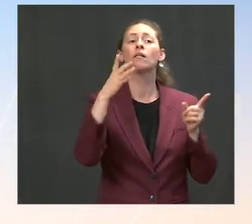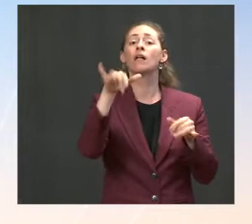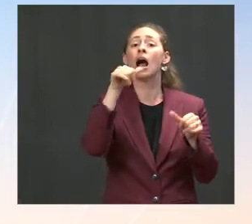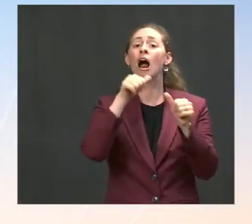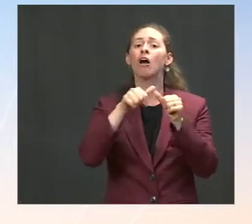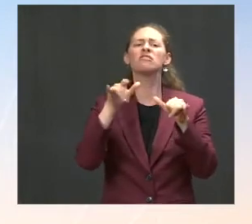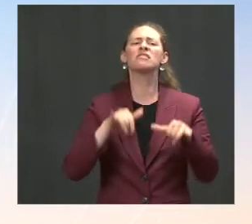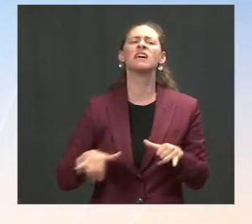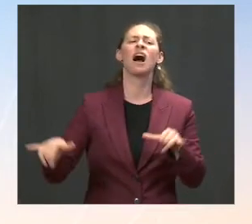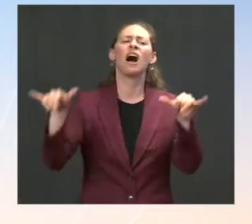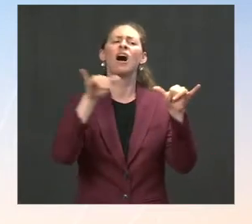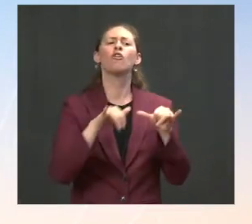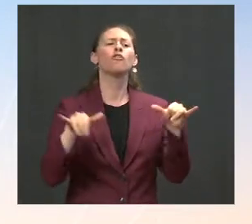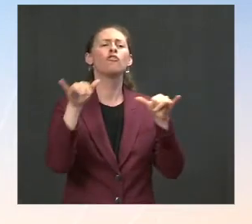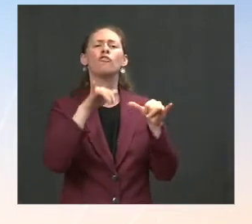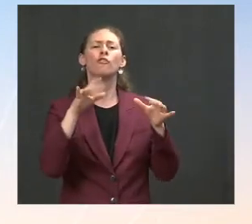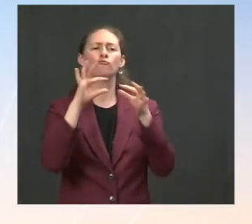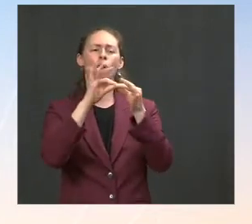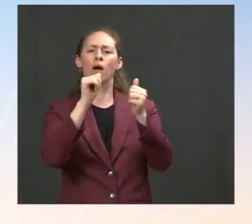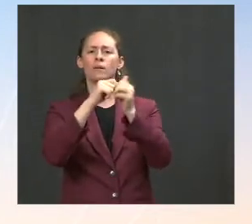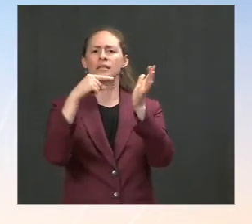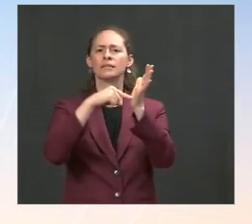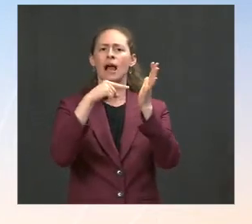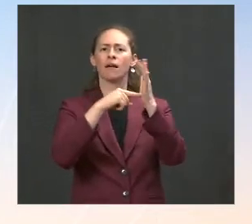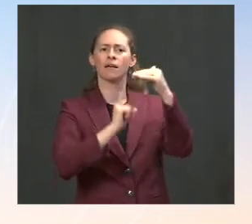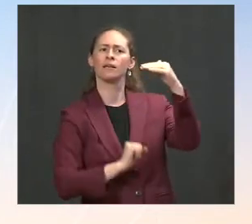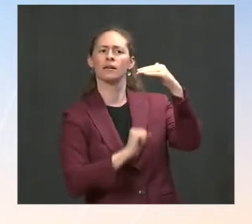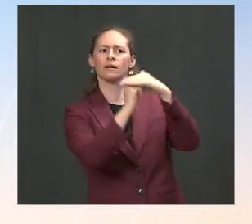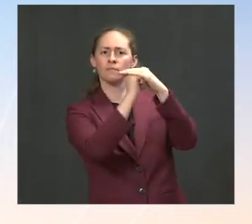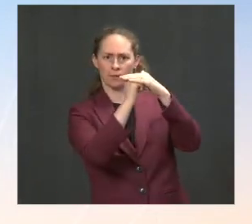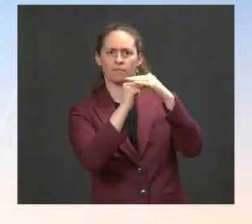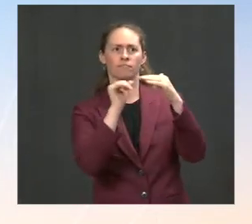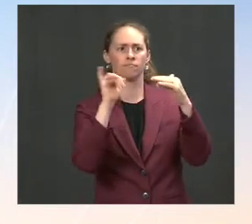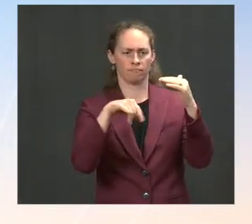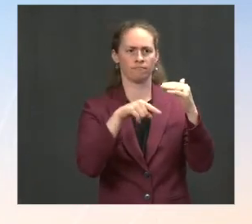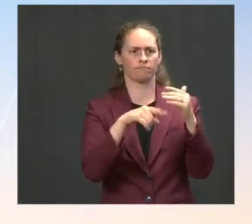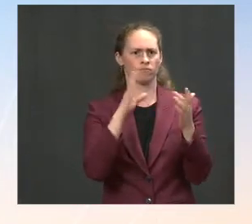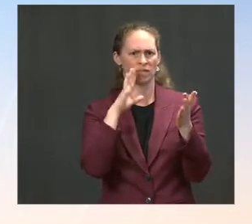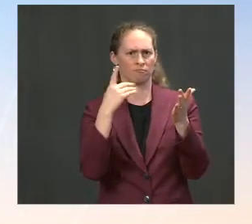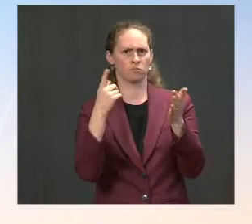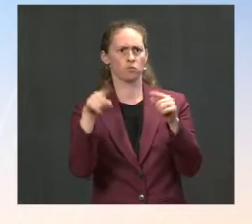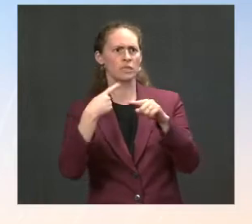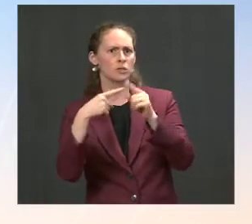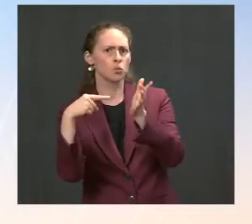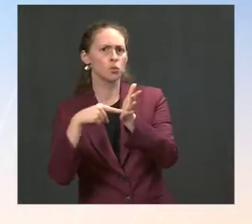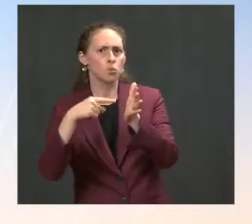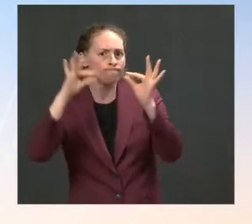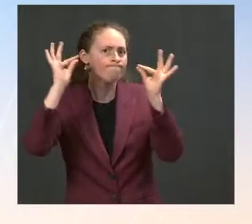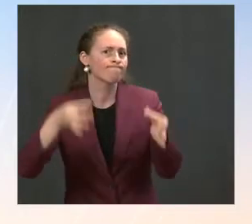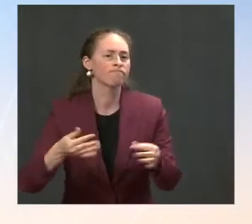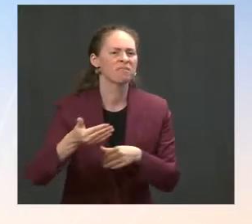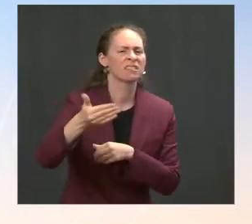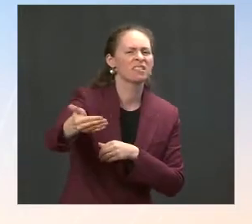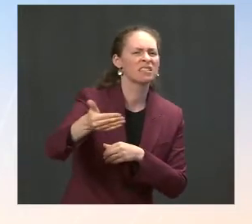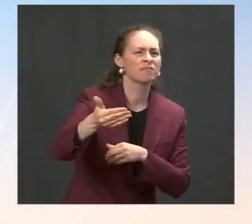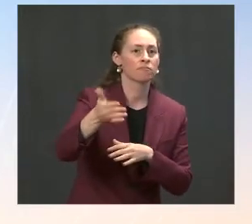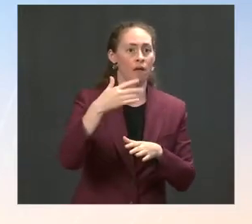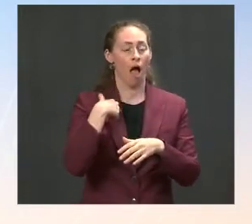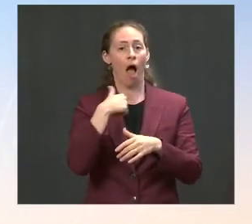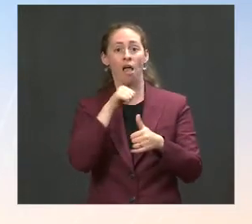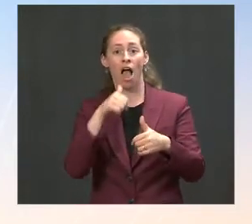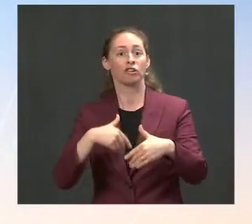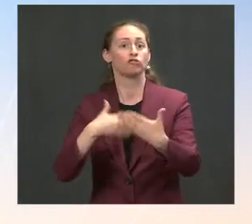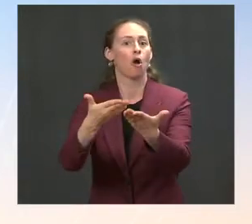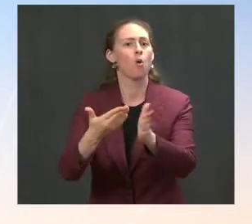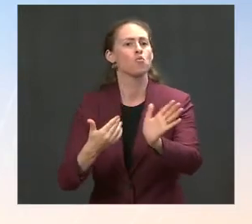going to be reimposed, which there's a timeline coming up at the end of this month. That is different. I'm not saying you're suggesting this. That is different from